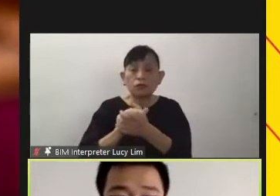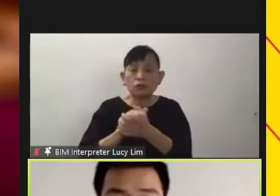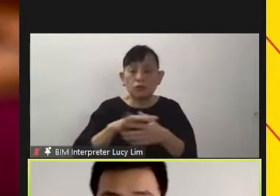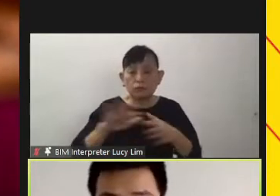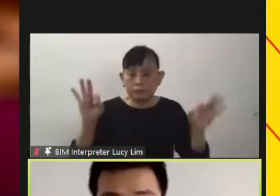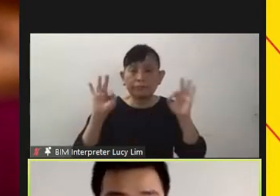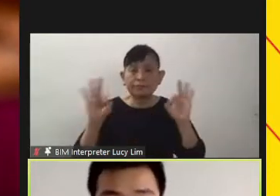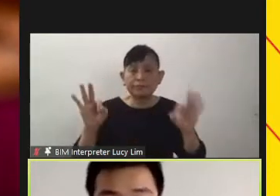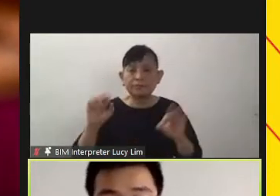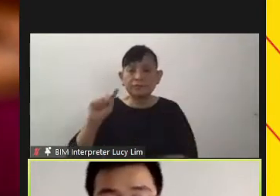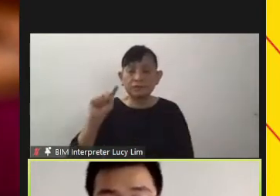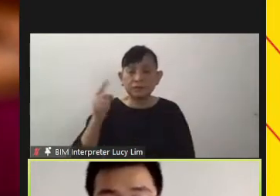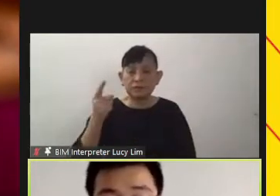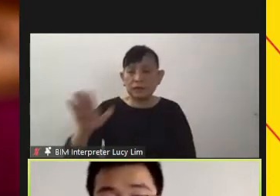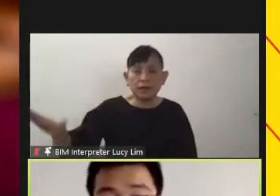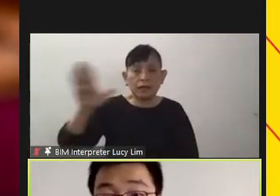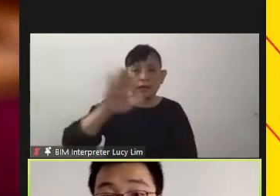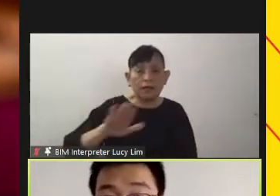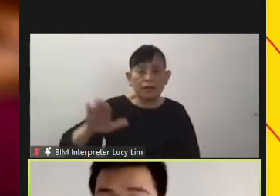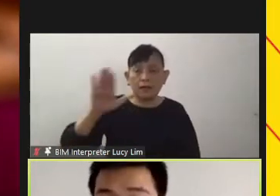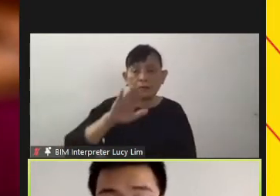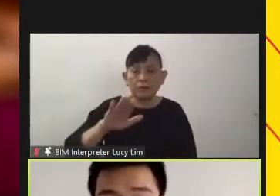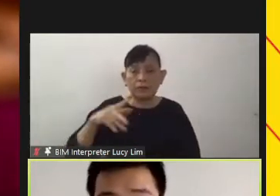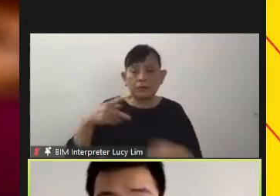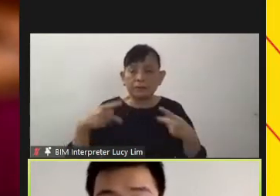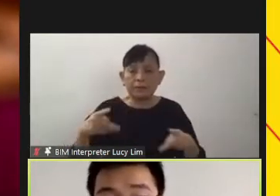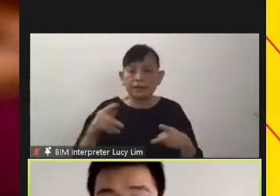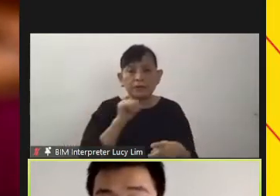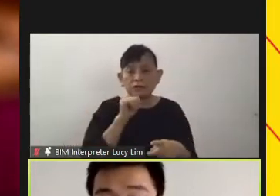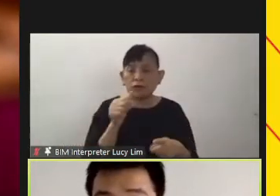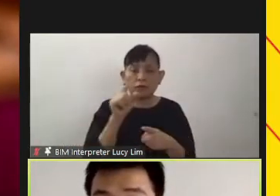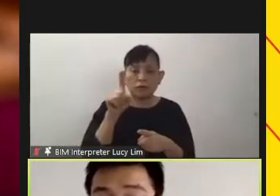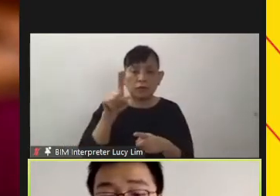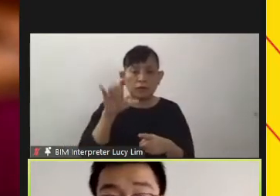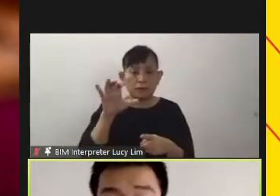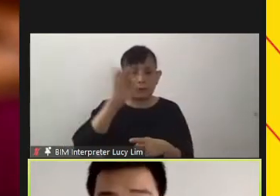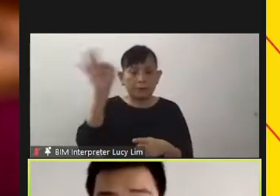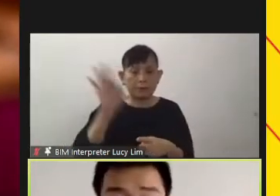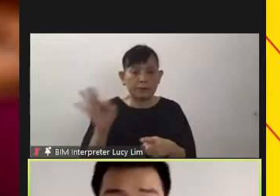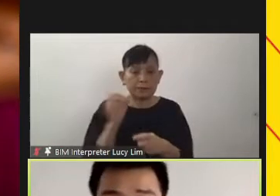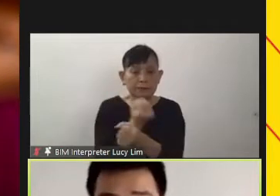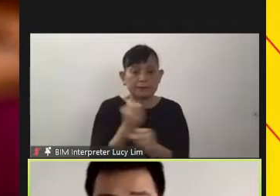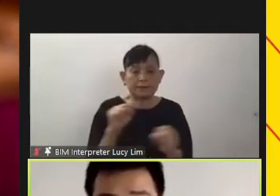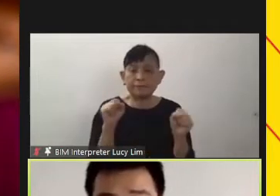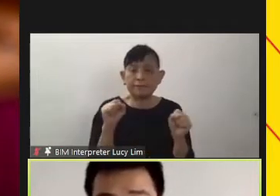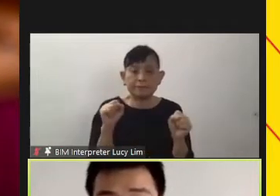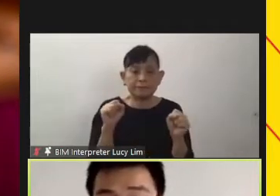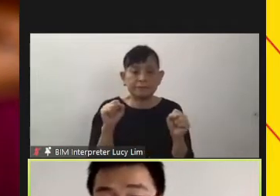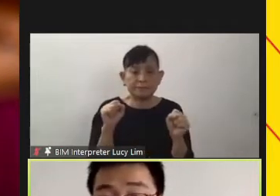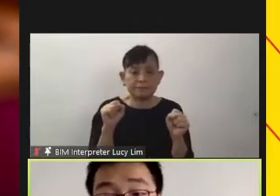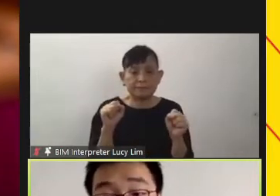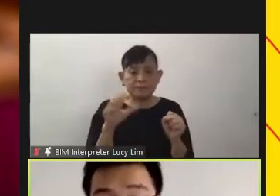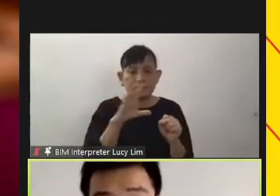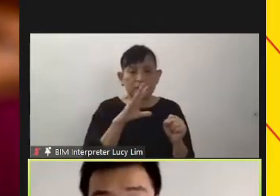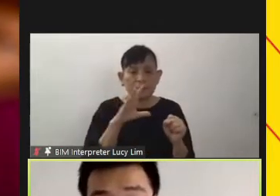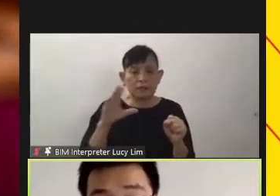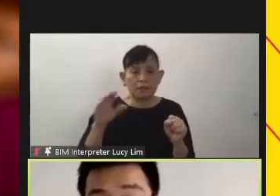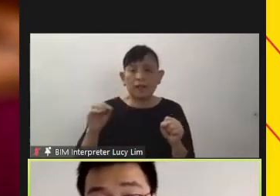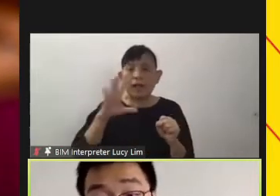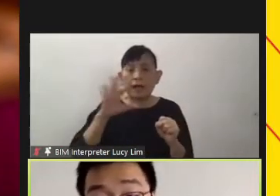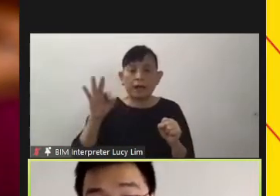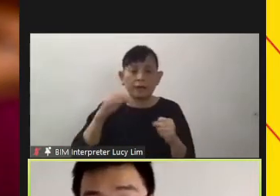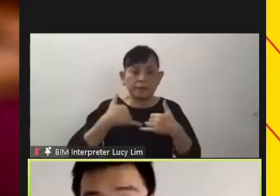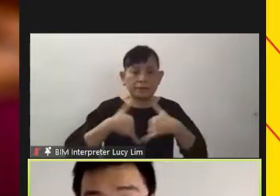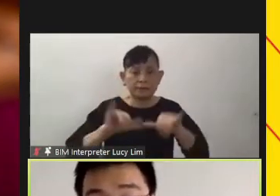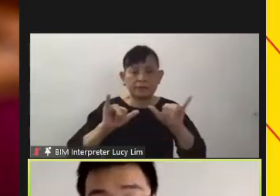we just wrap it with plastic, it's not 100% safe. So even if we wrap it in plastic, we still have to wash it.